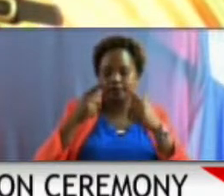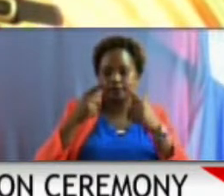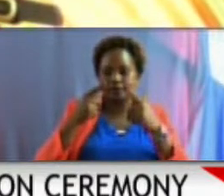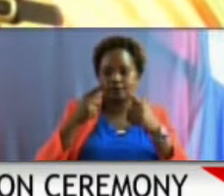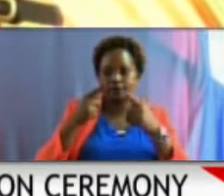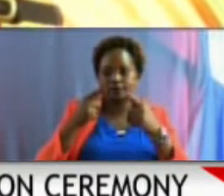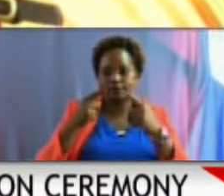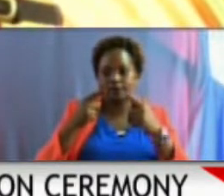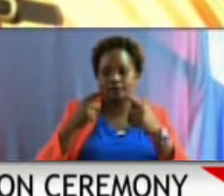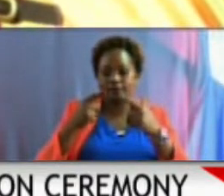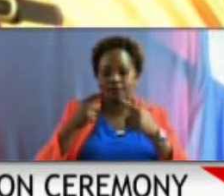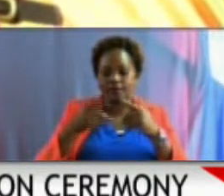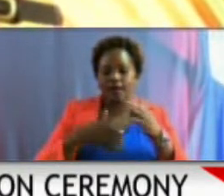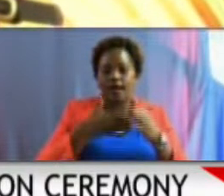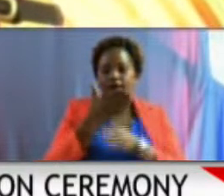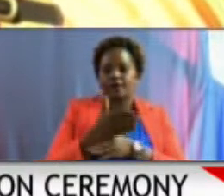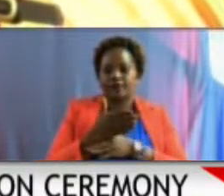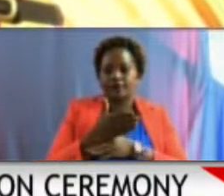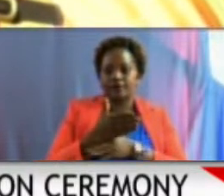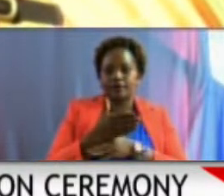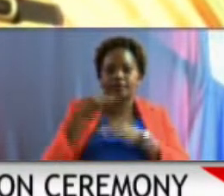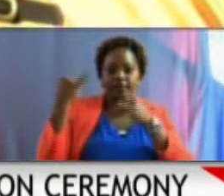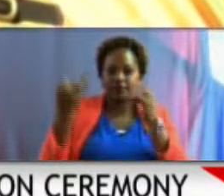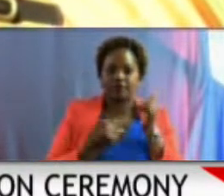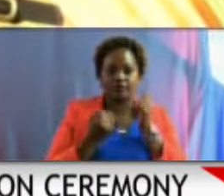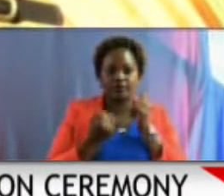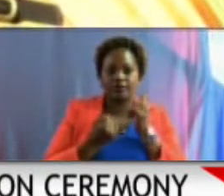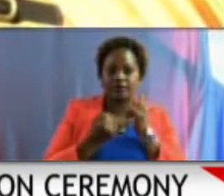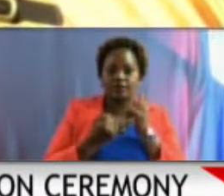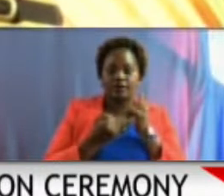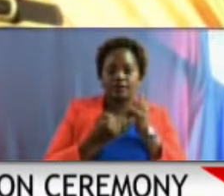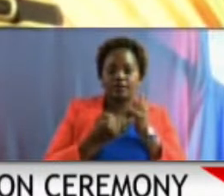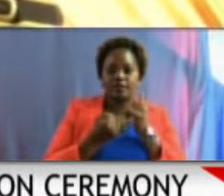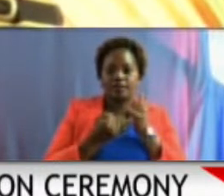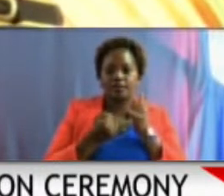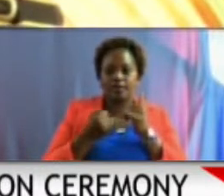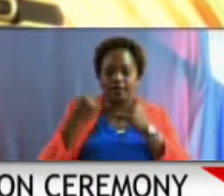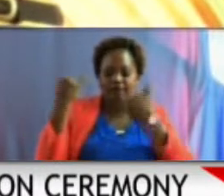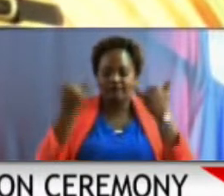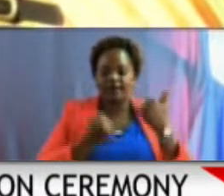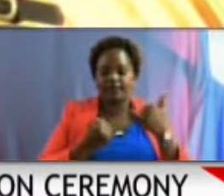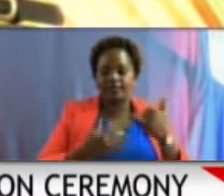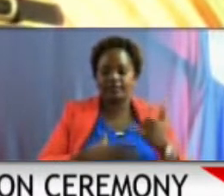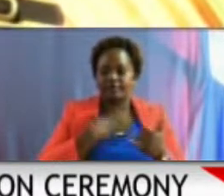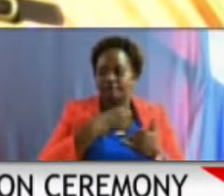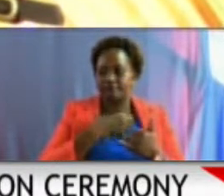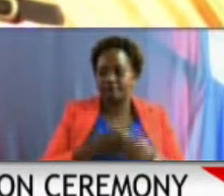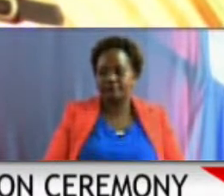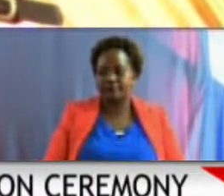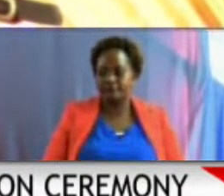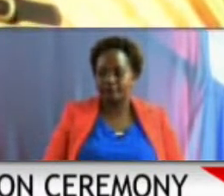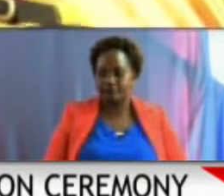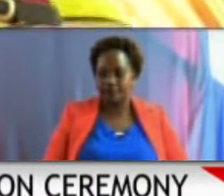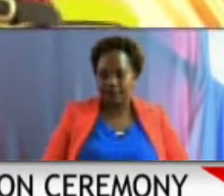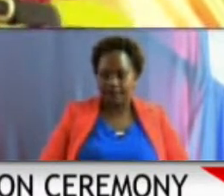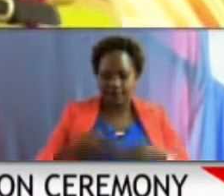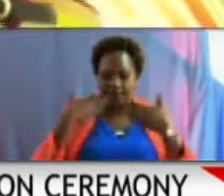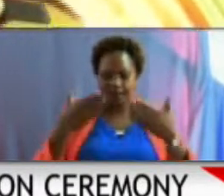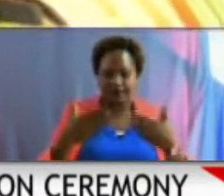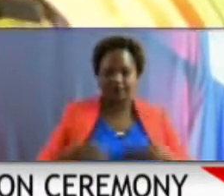and thereafter invite the chief guest to make his remarks. Thank you.